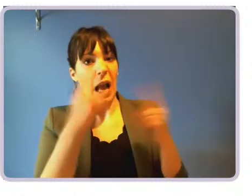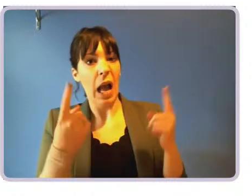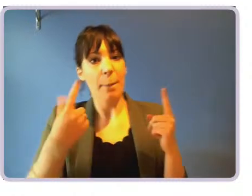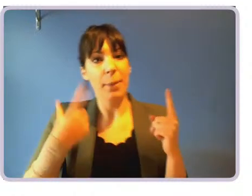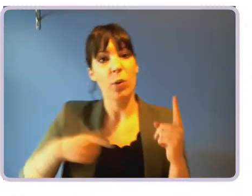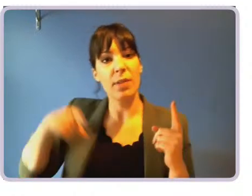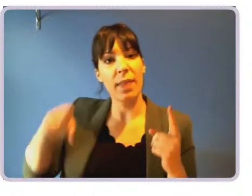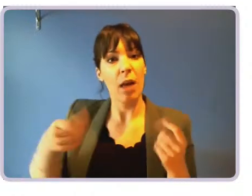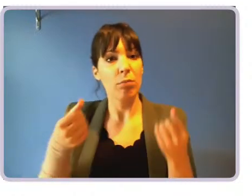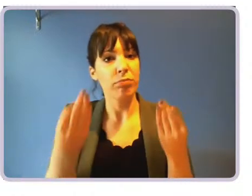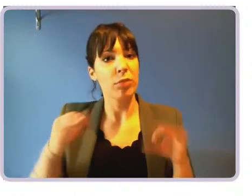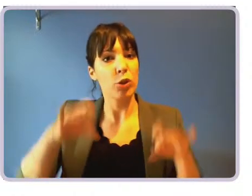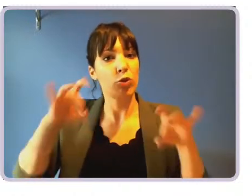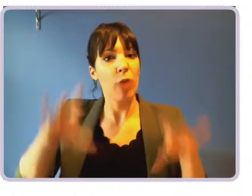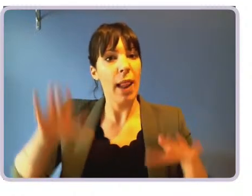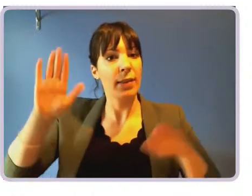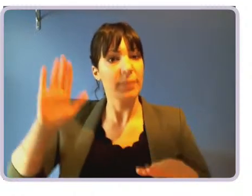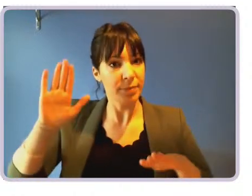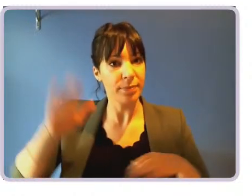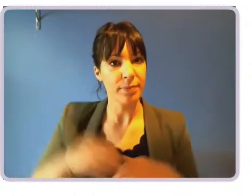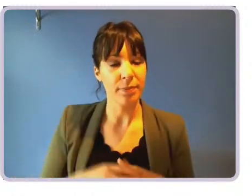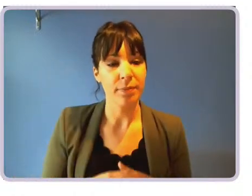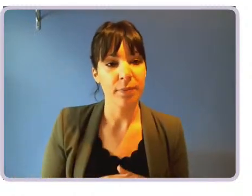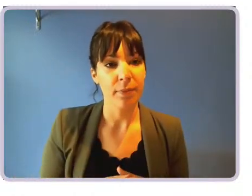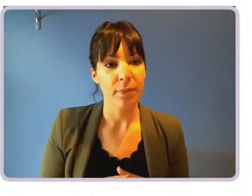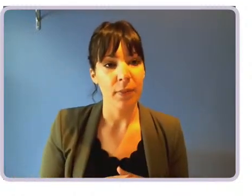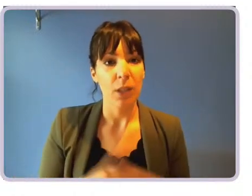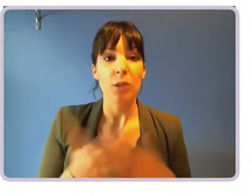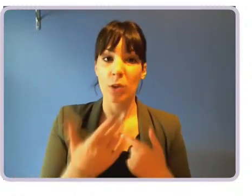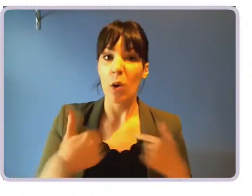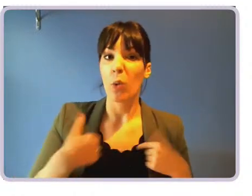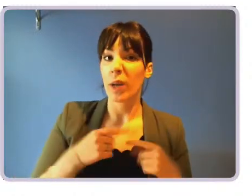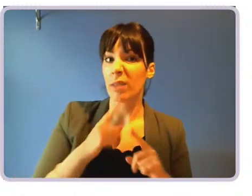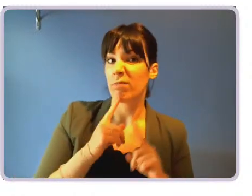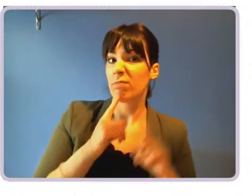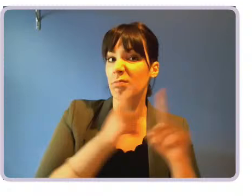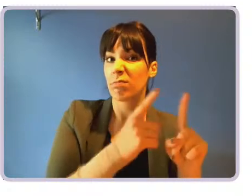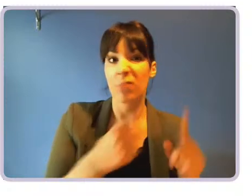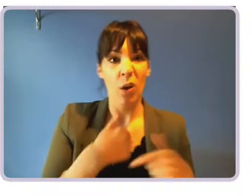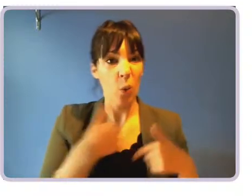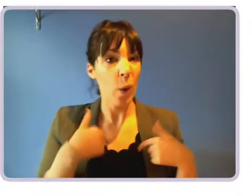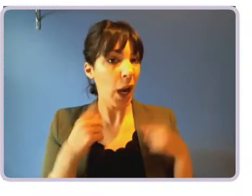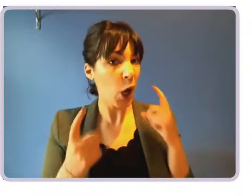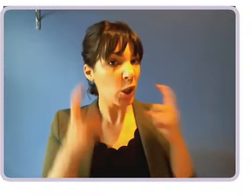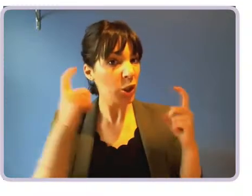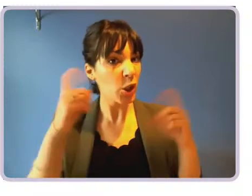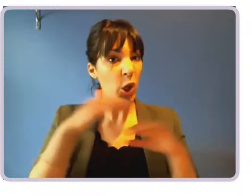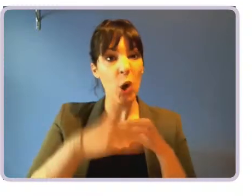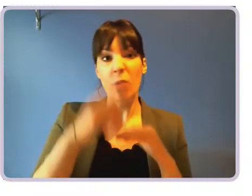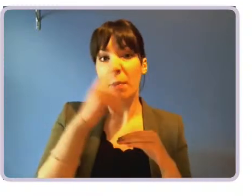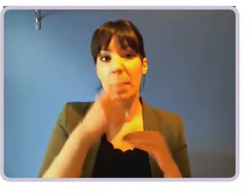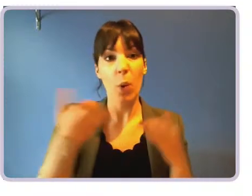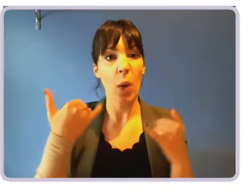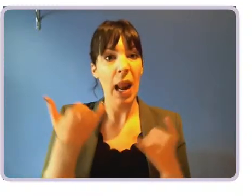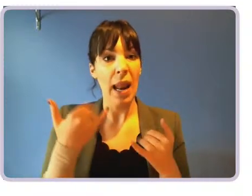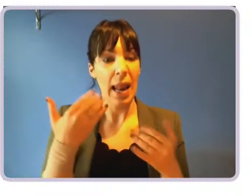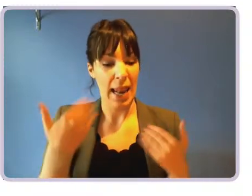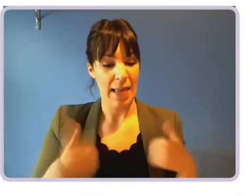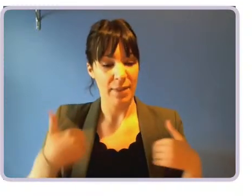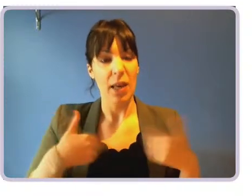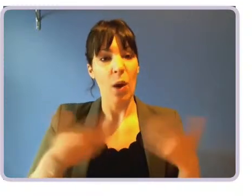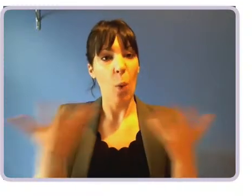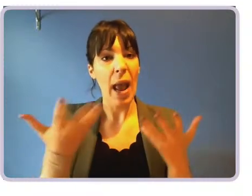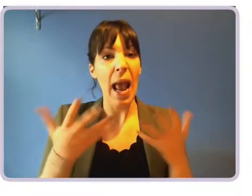saying, look, we were particularly concerned with people living in the housing flats and the lack of a coordinated response for people